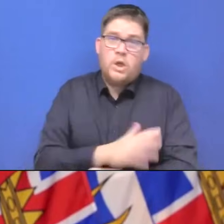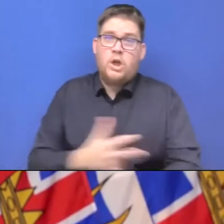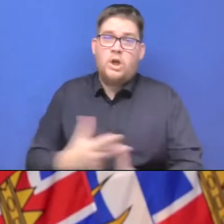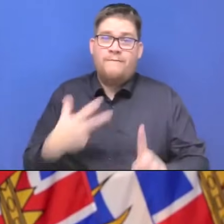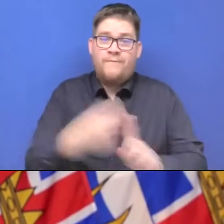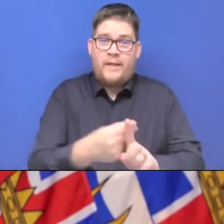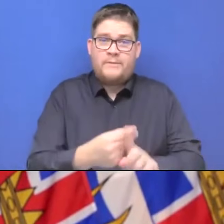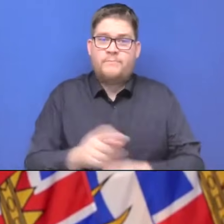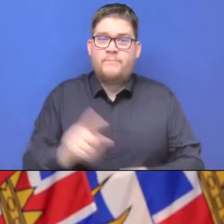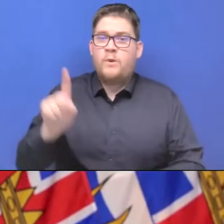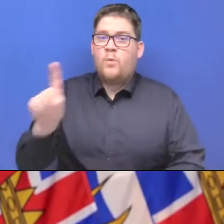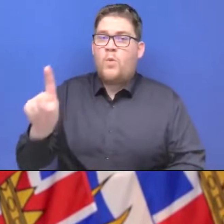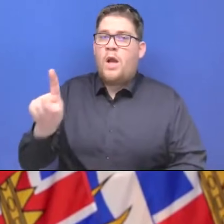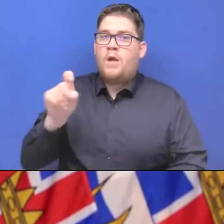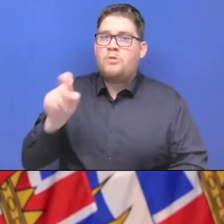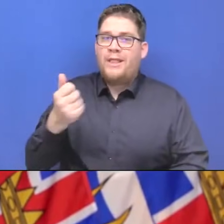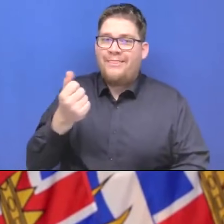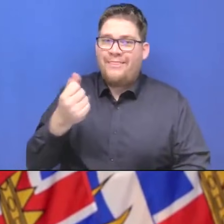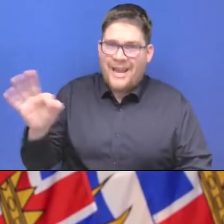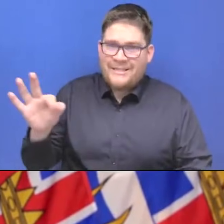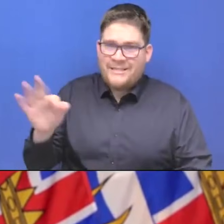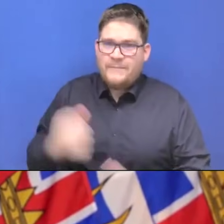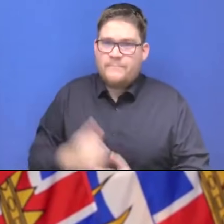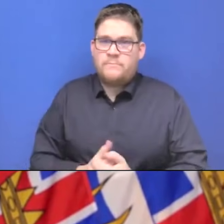119,627, partially vaccinated